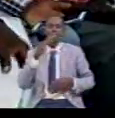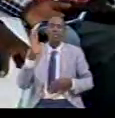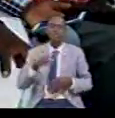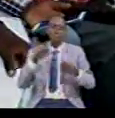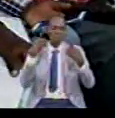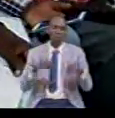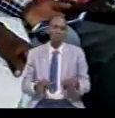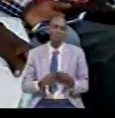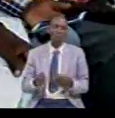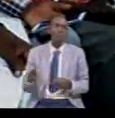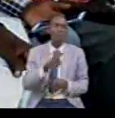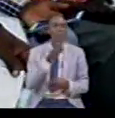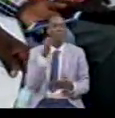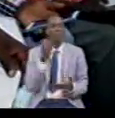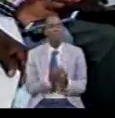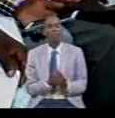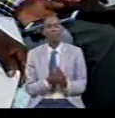befall thee,